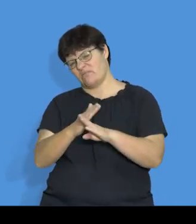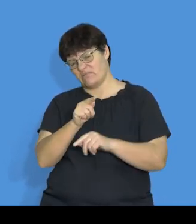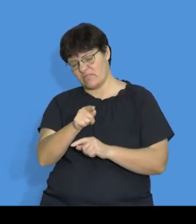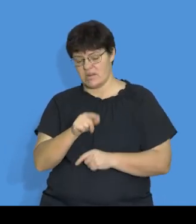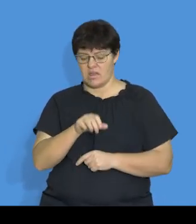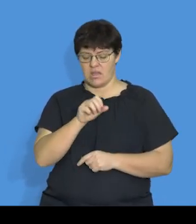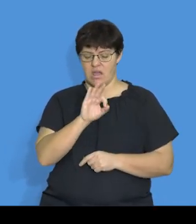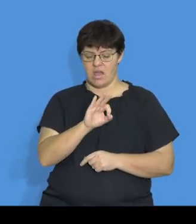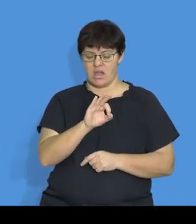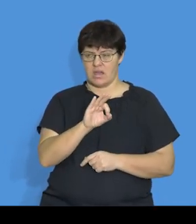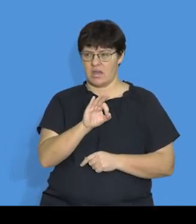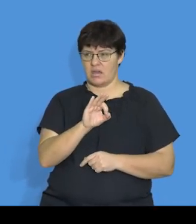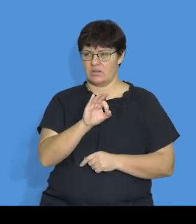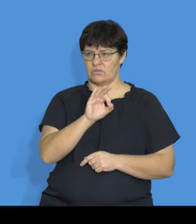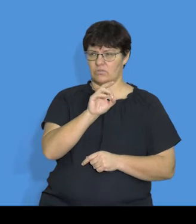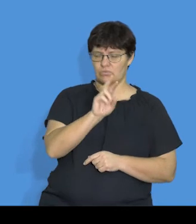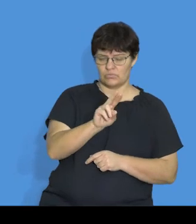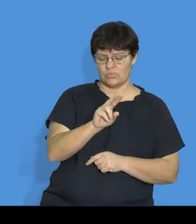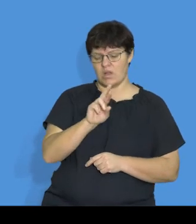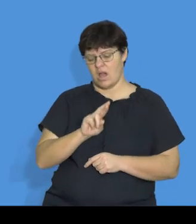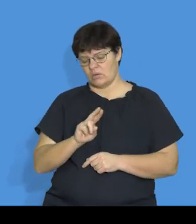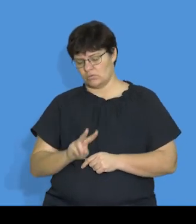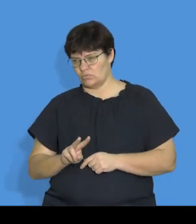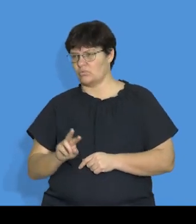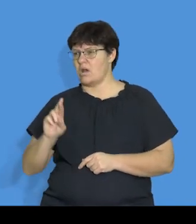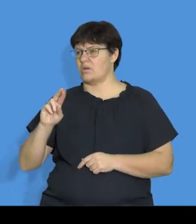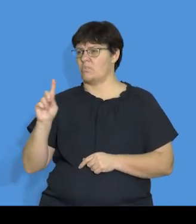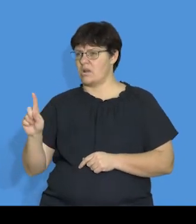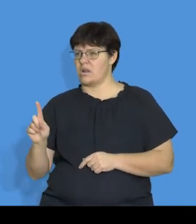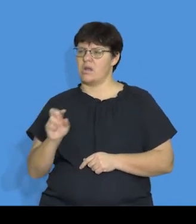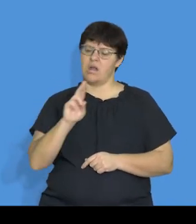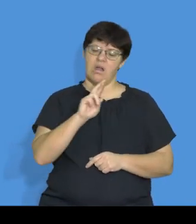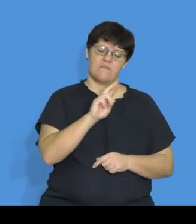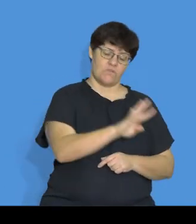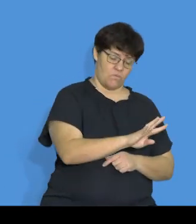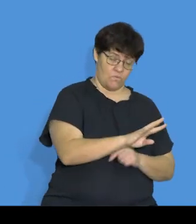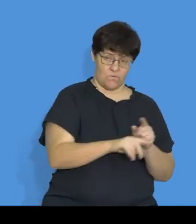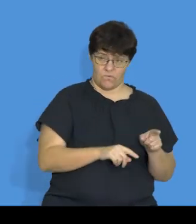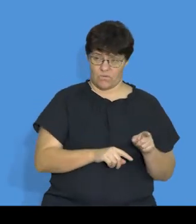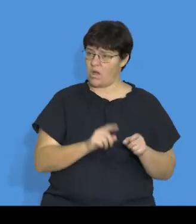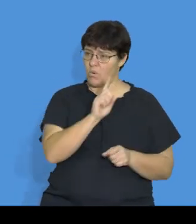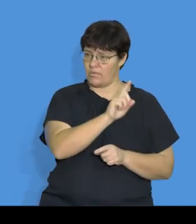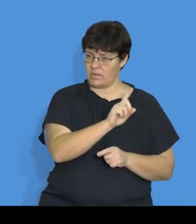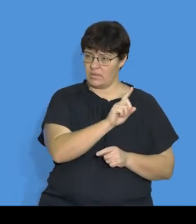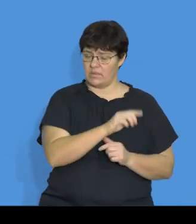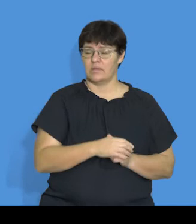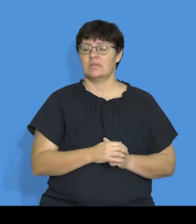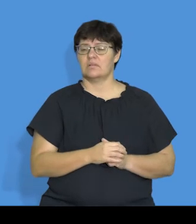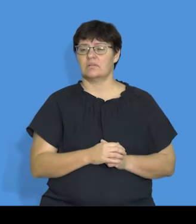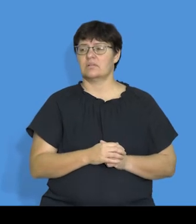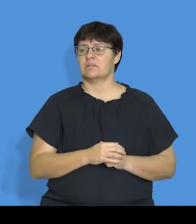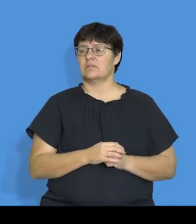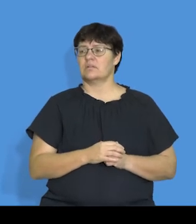R3, let's call that R1, and let's call that R4. So the total current in the circuit, in this